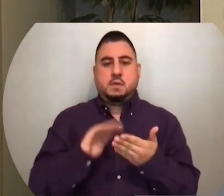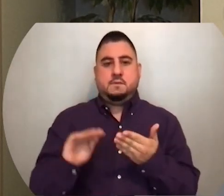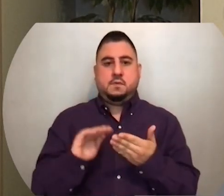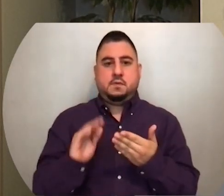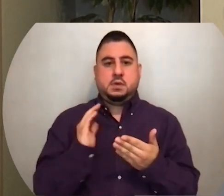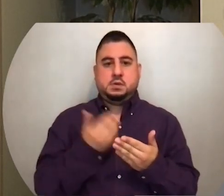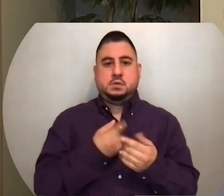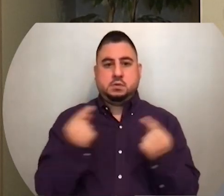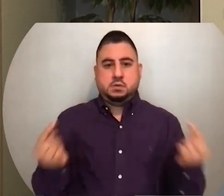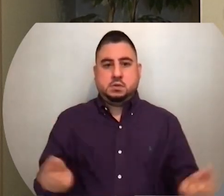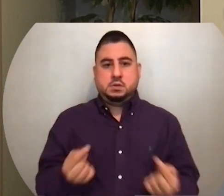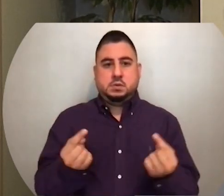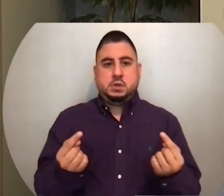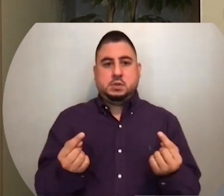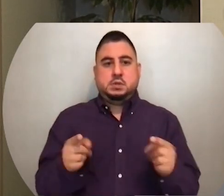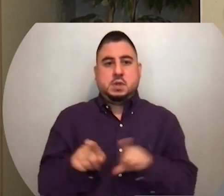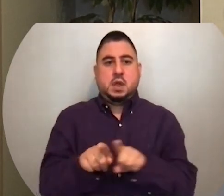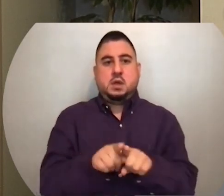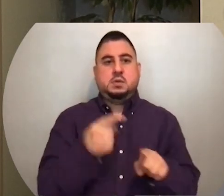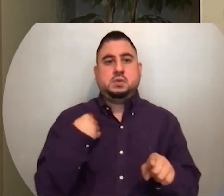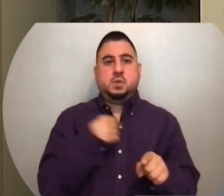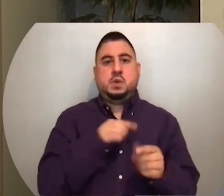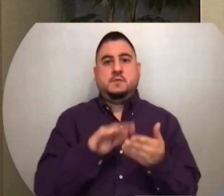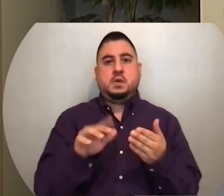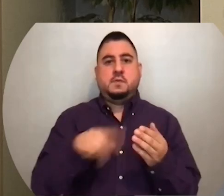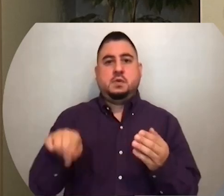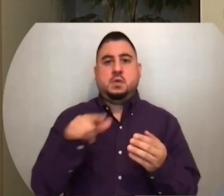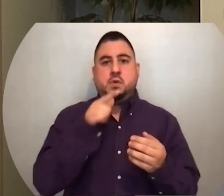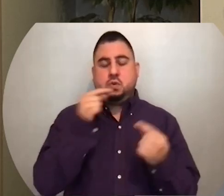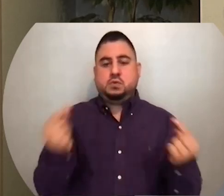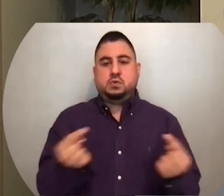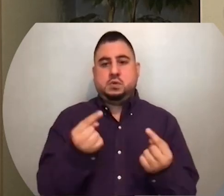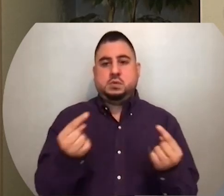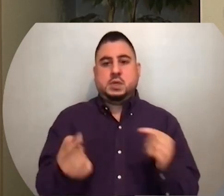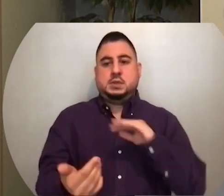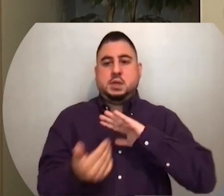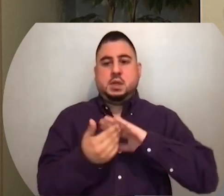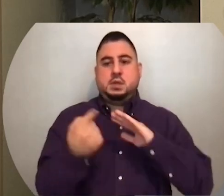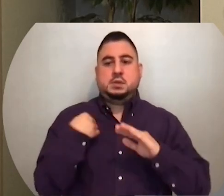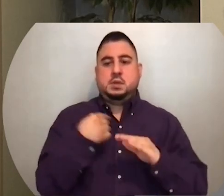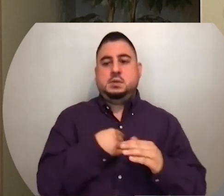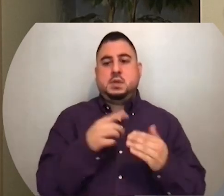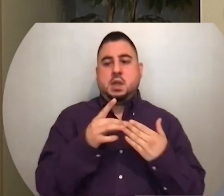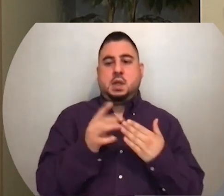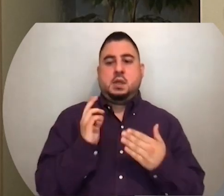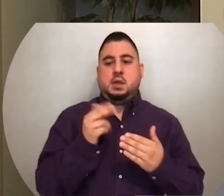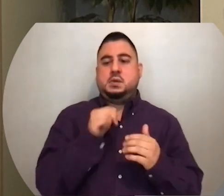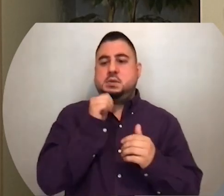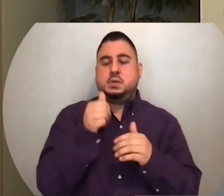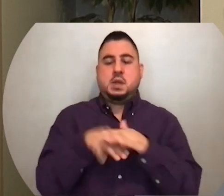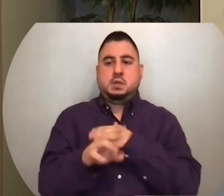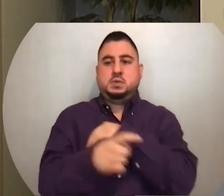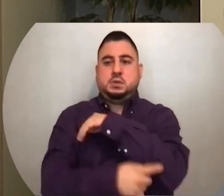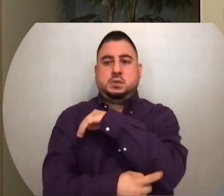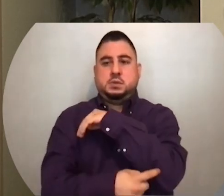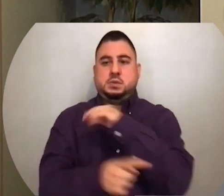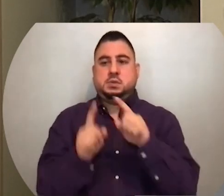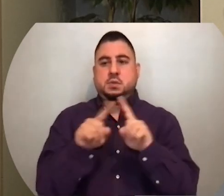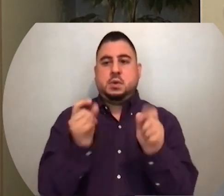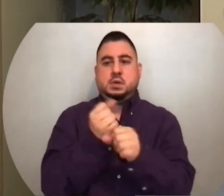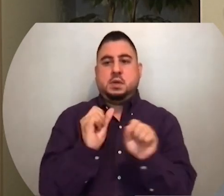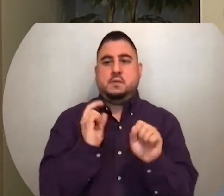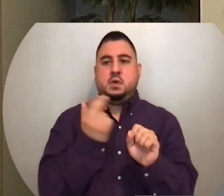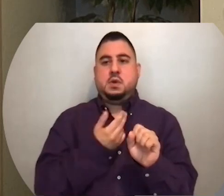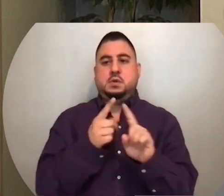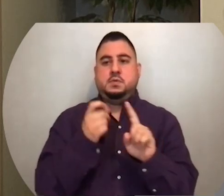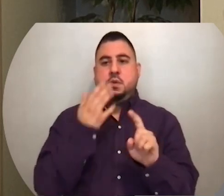bread, and forgive us our trespasses, as we forgive those who trespass against us. And lead us not into